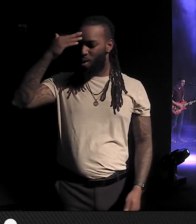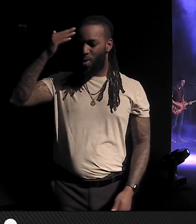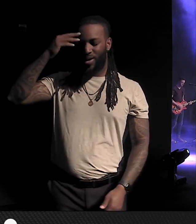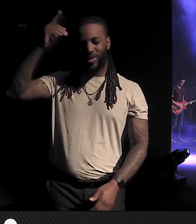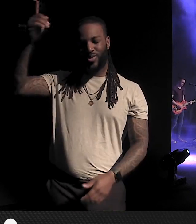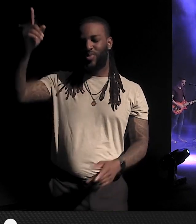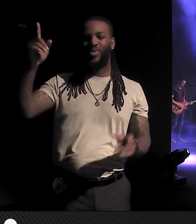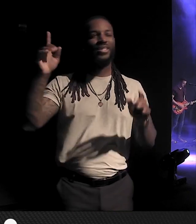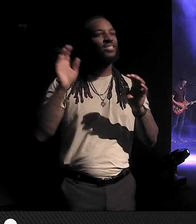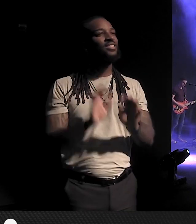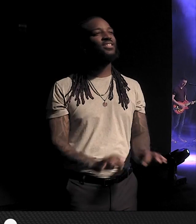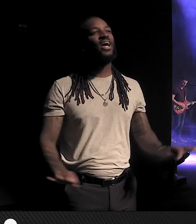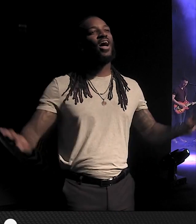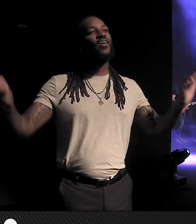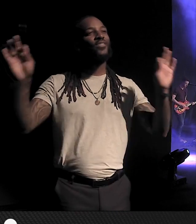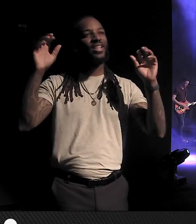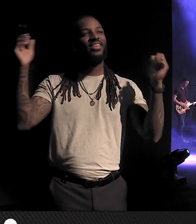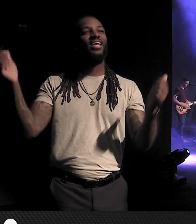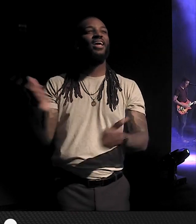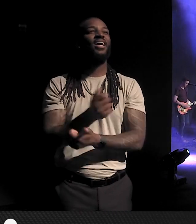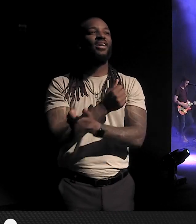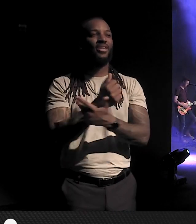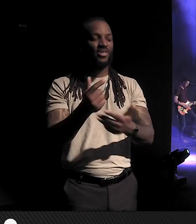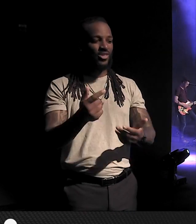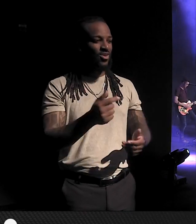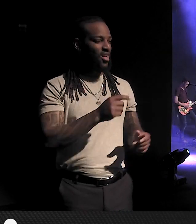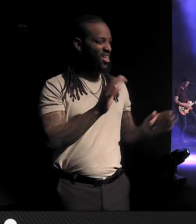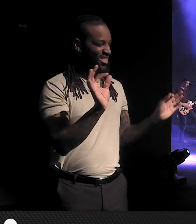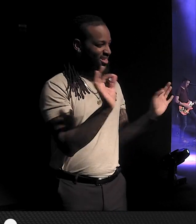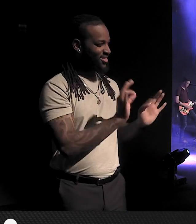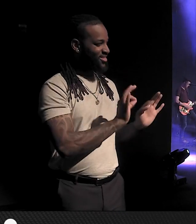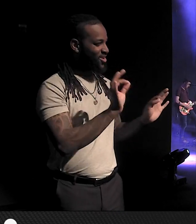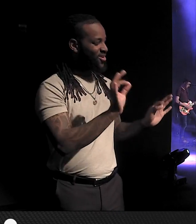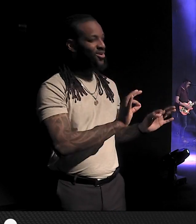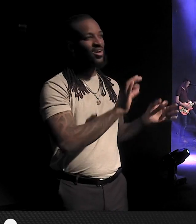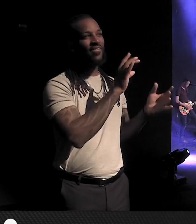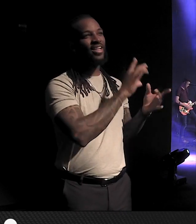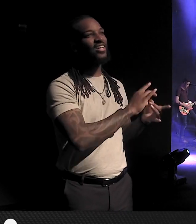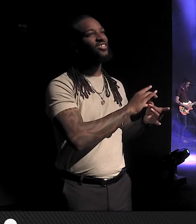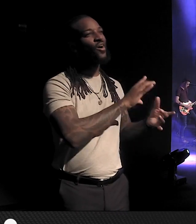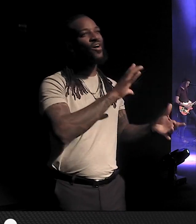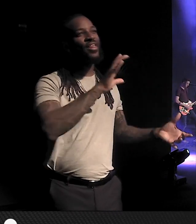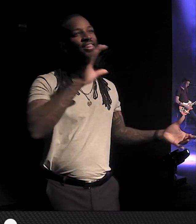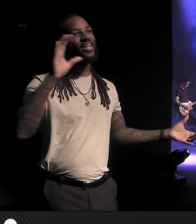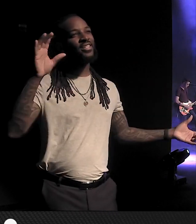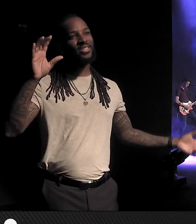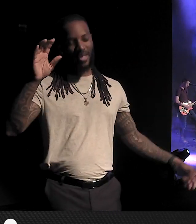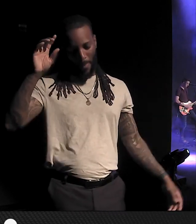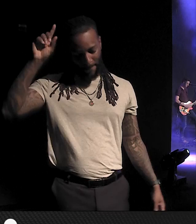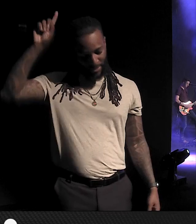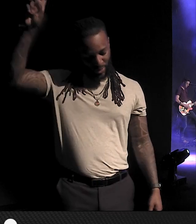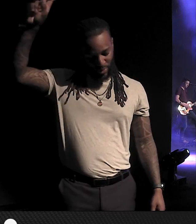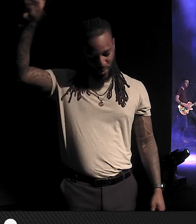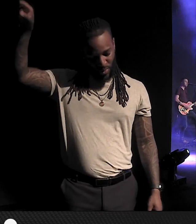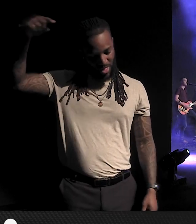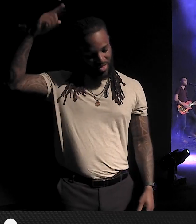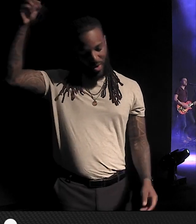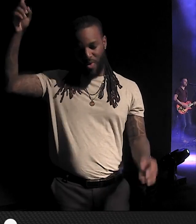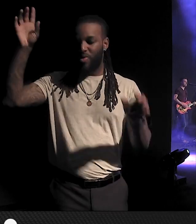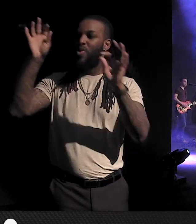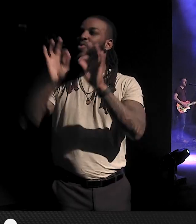So knowing you is everything, so I let go of lesser things. For